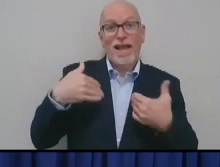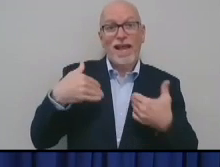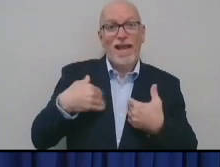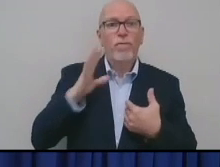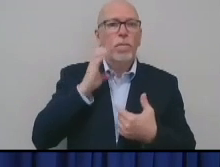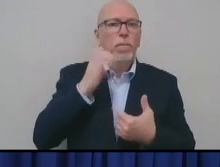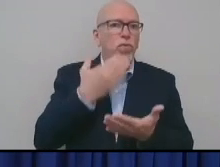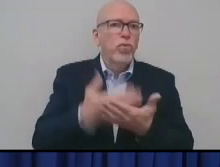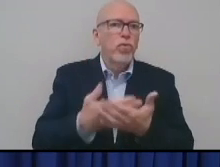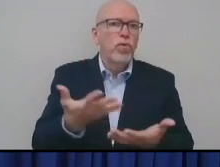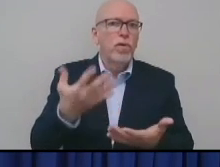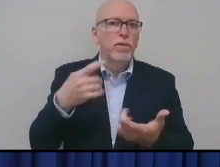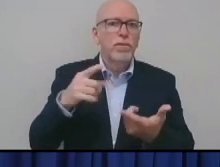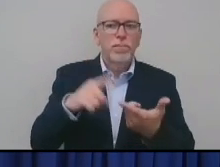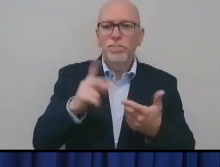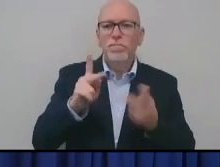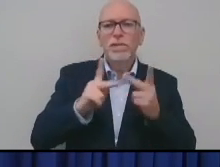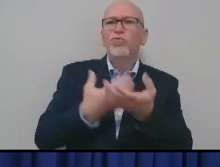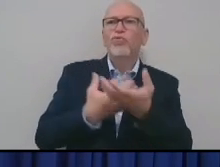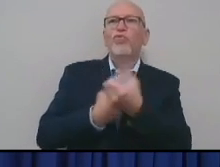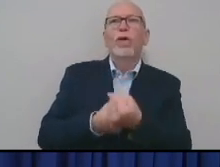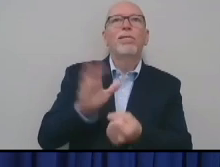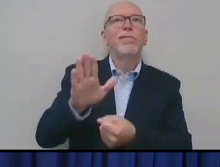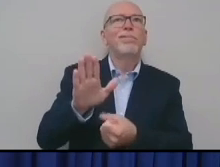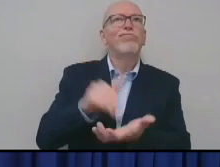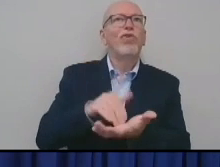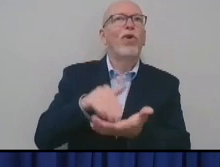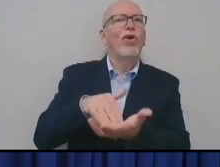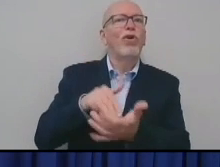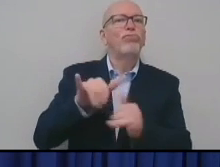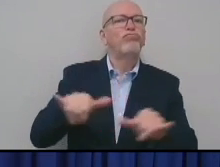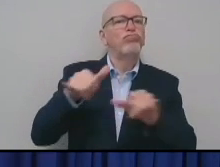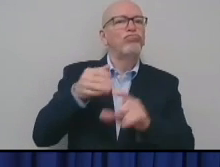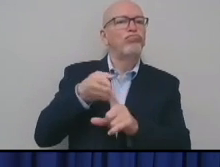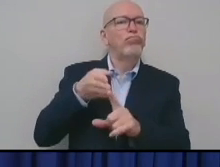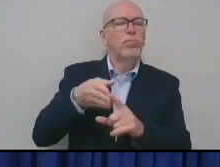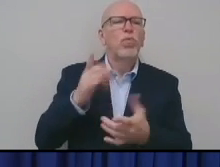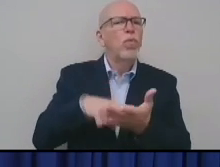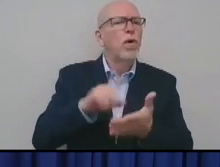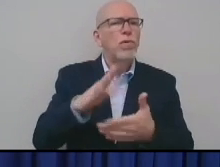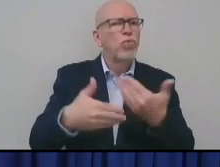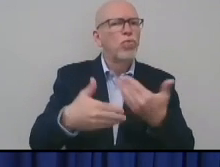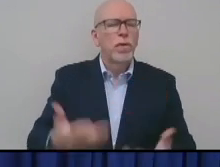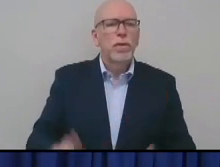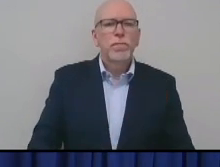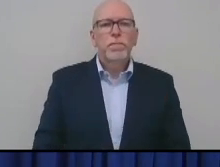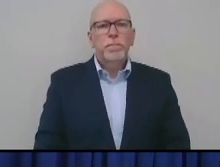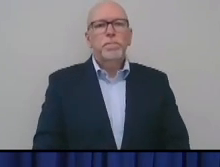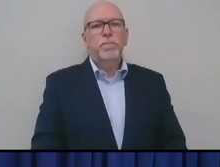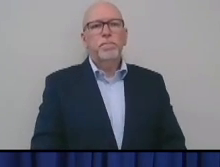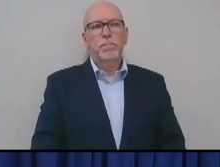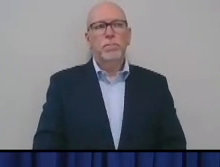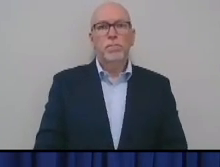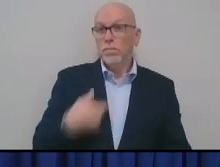as just because people trust their local doctors. So what's the progress on that? So we agree with you